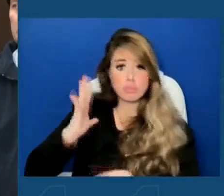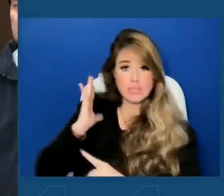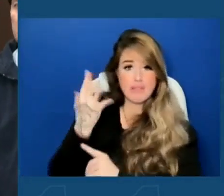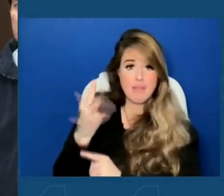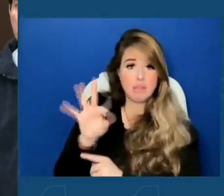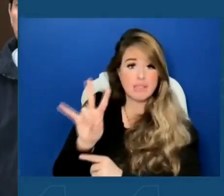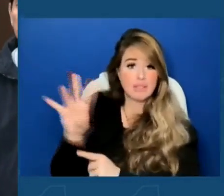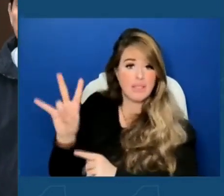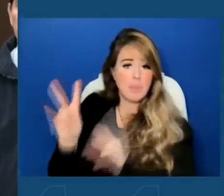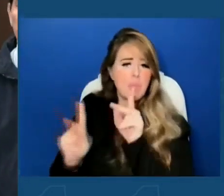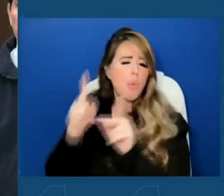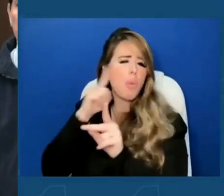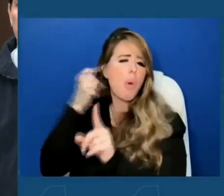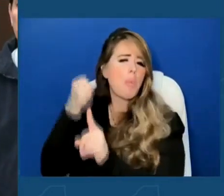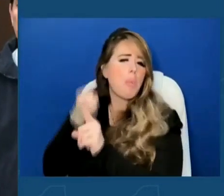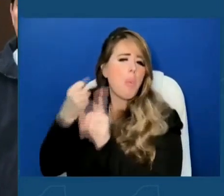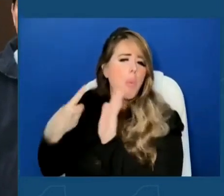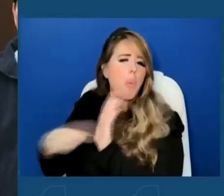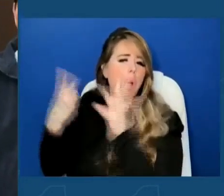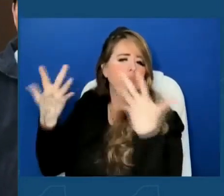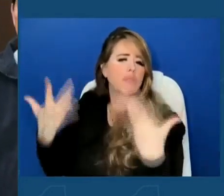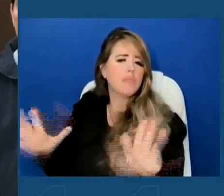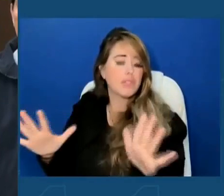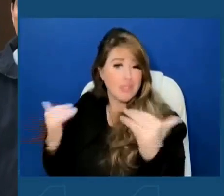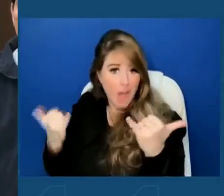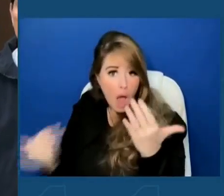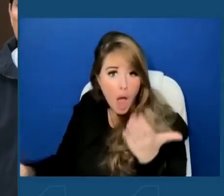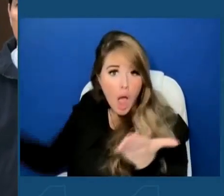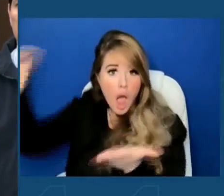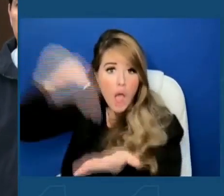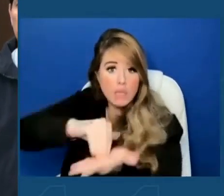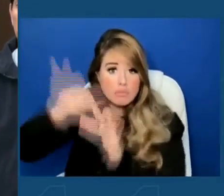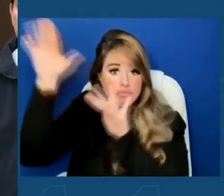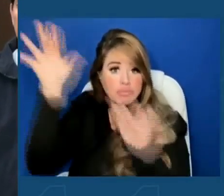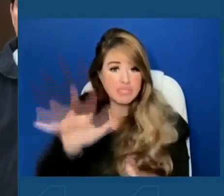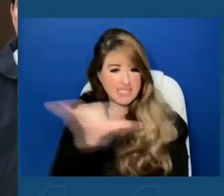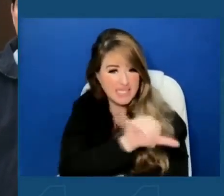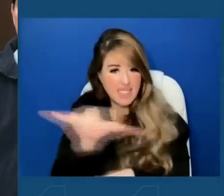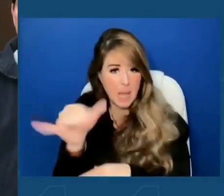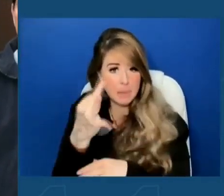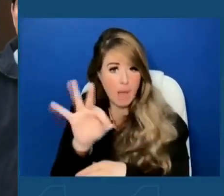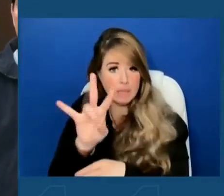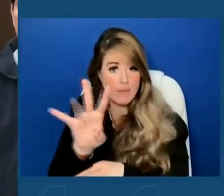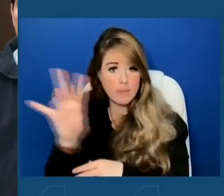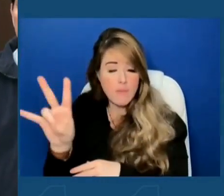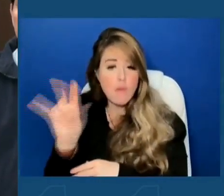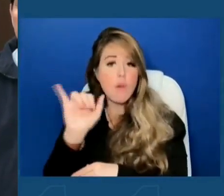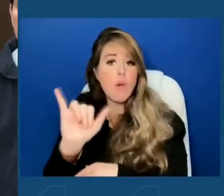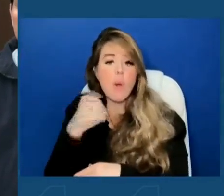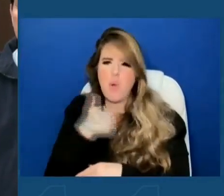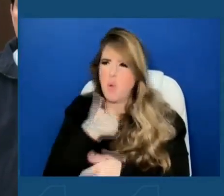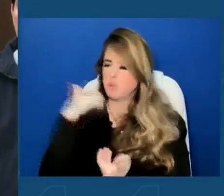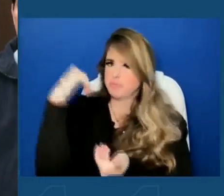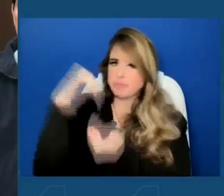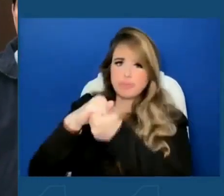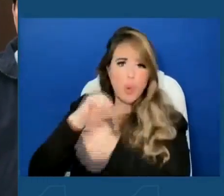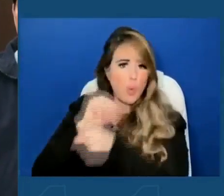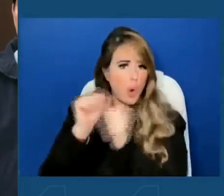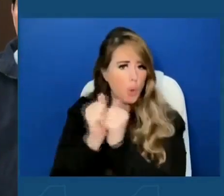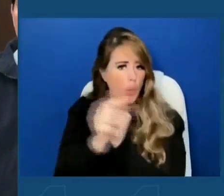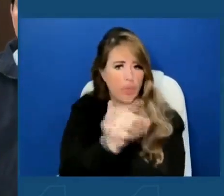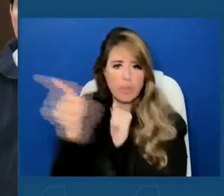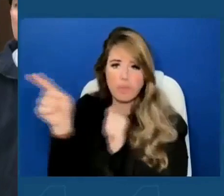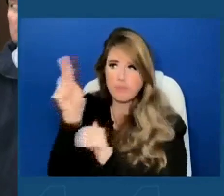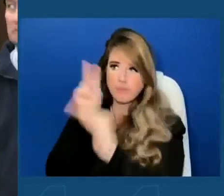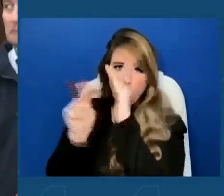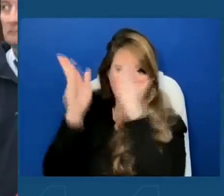and we did this week. So we're working hand in glove with forecasters to make sure we understand how bad it really can get. Now, just to